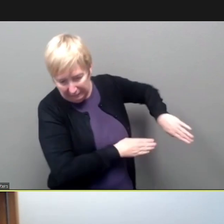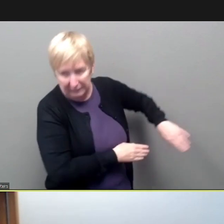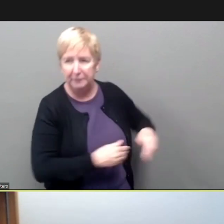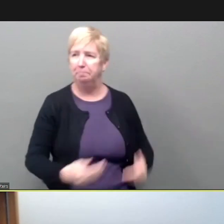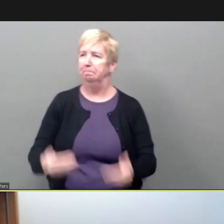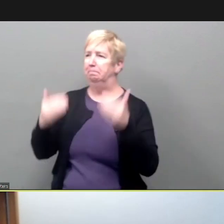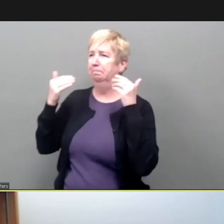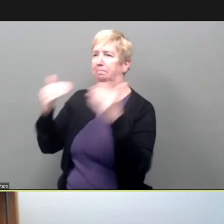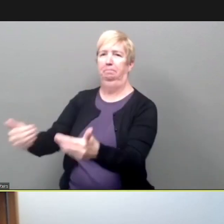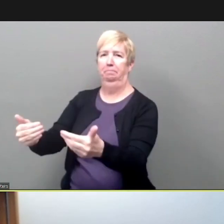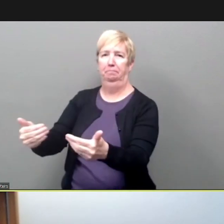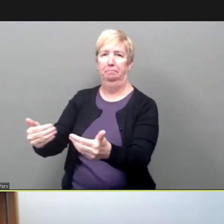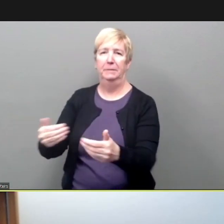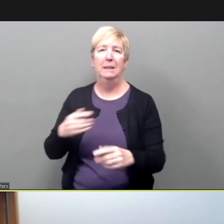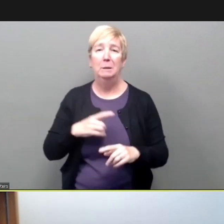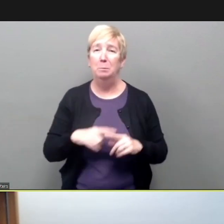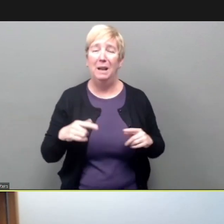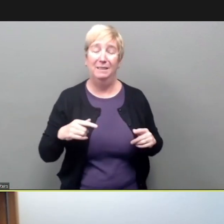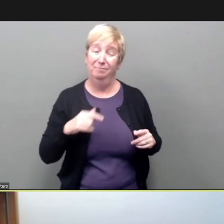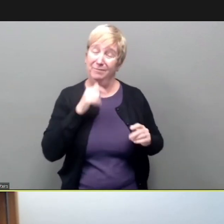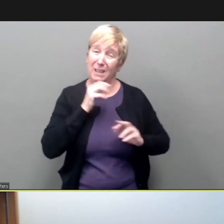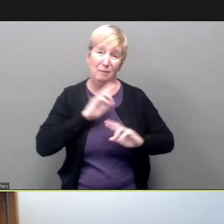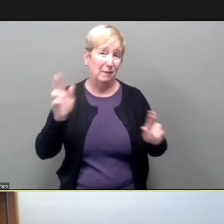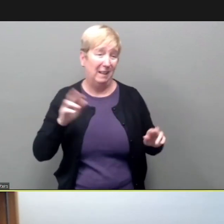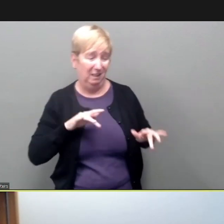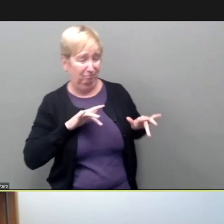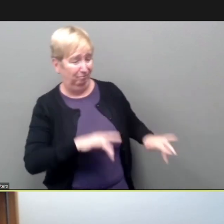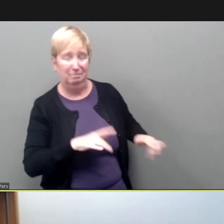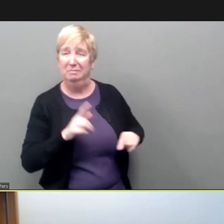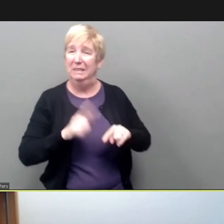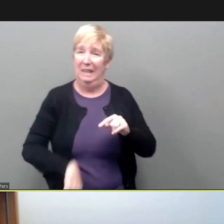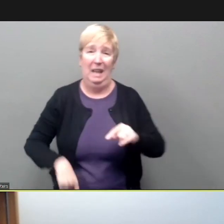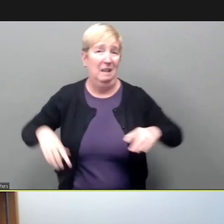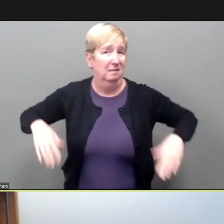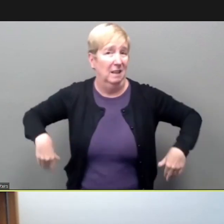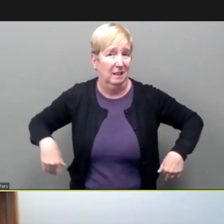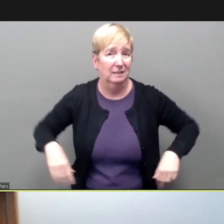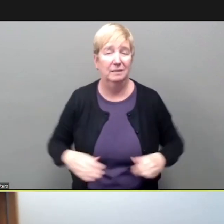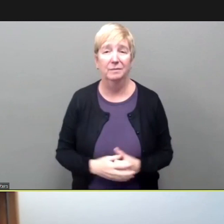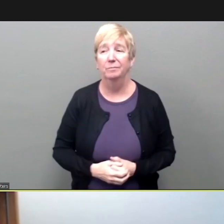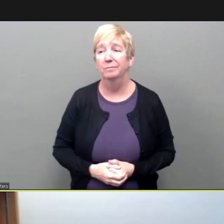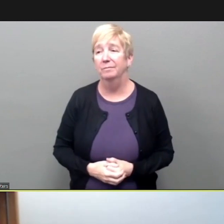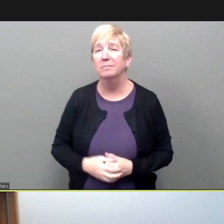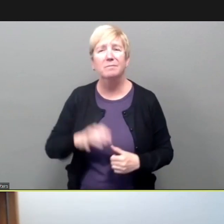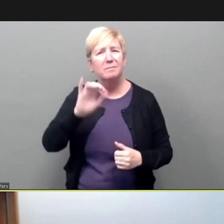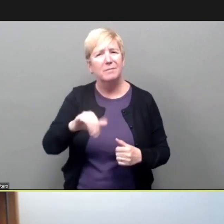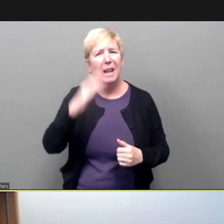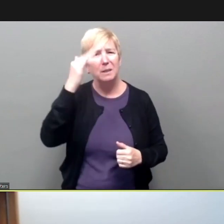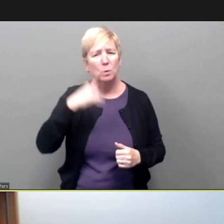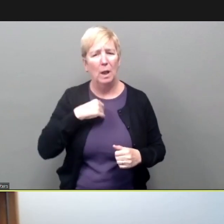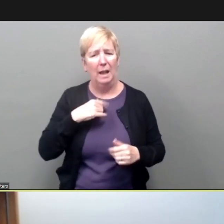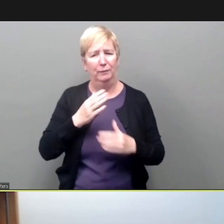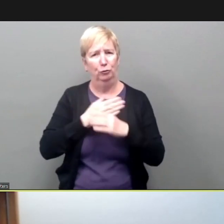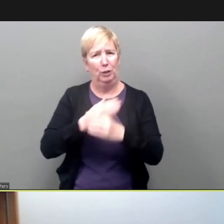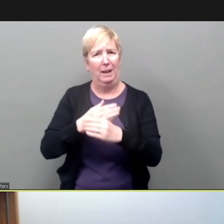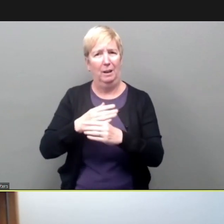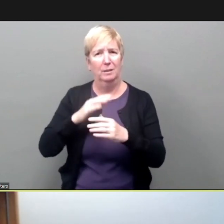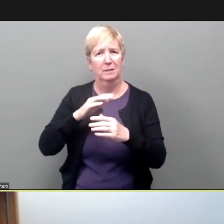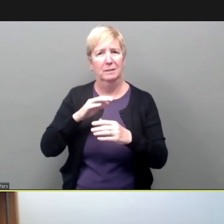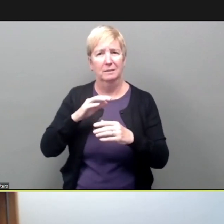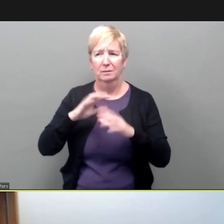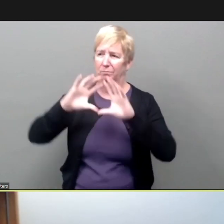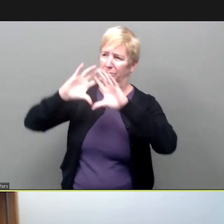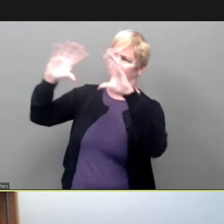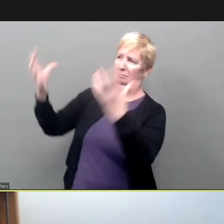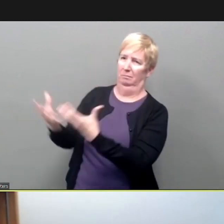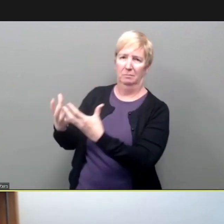unfortunately, we're not there yet. And that's why I had shared some of that global data, just to show that we all